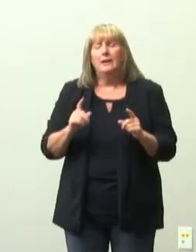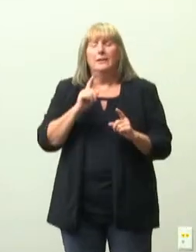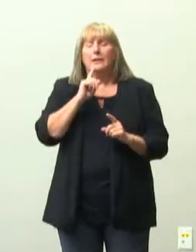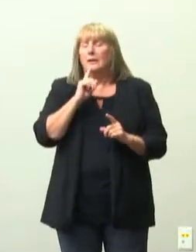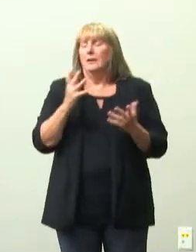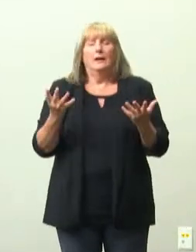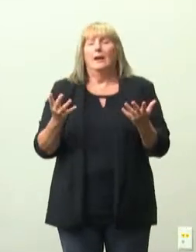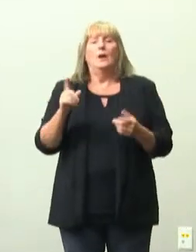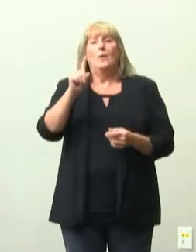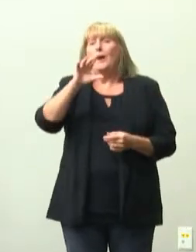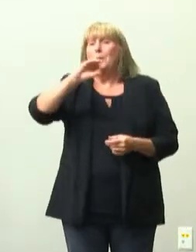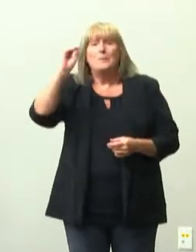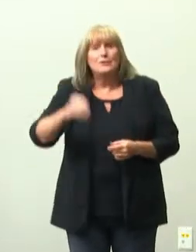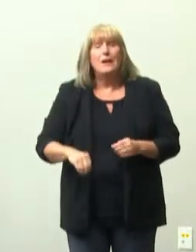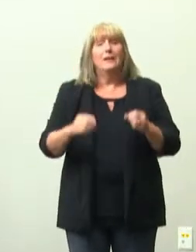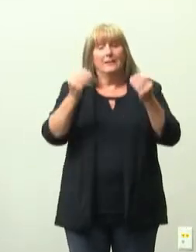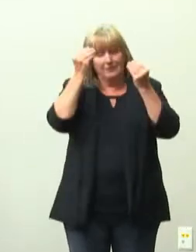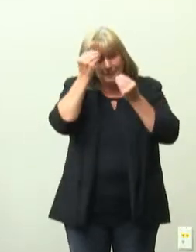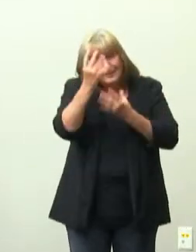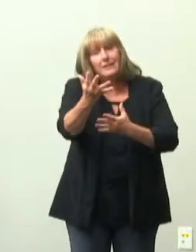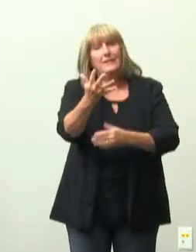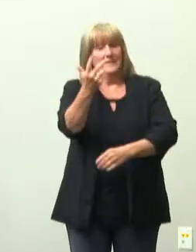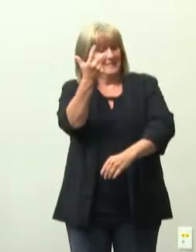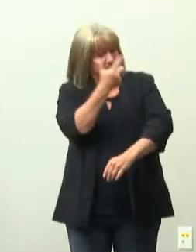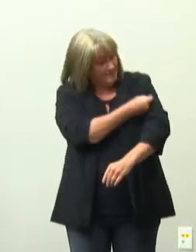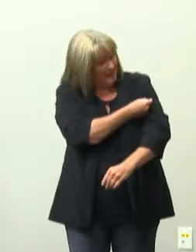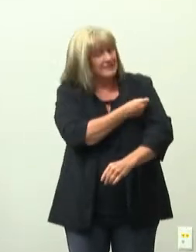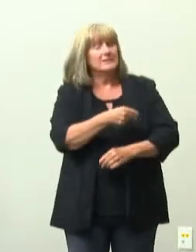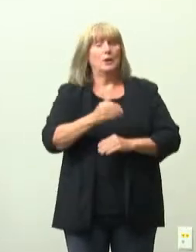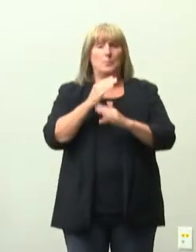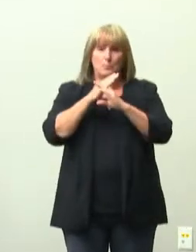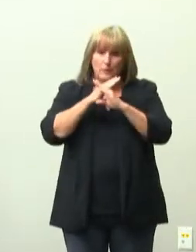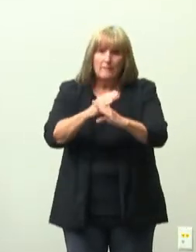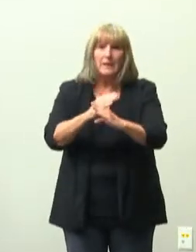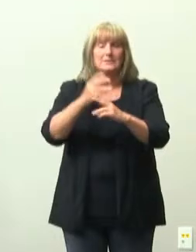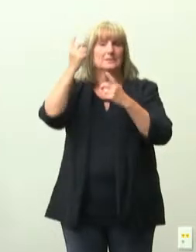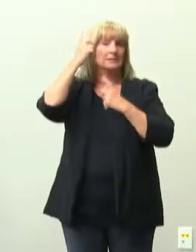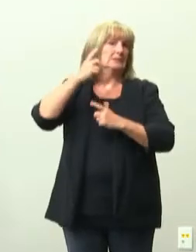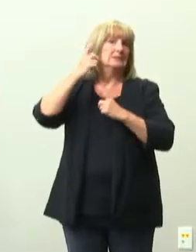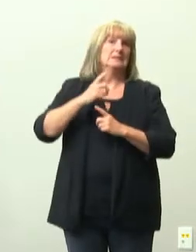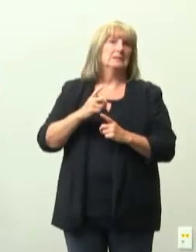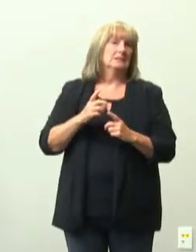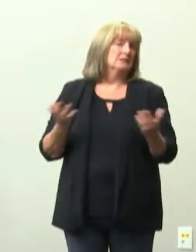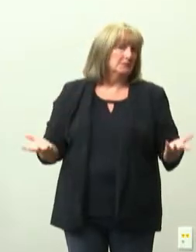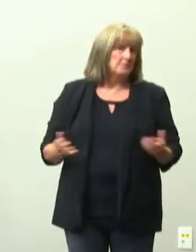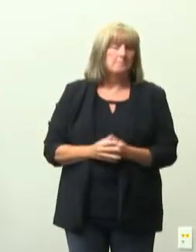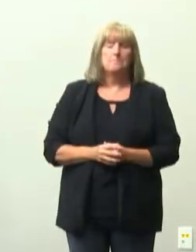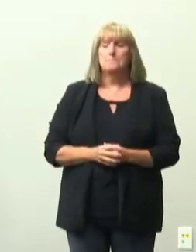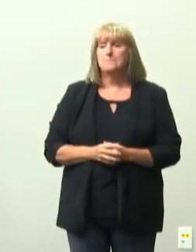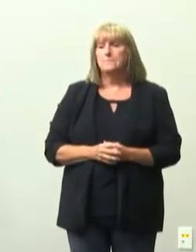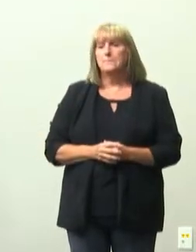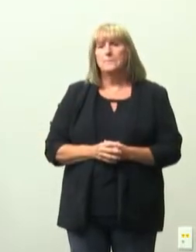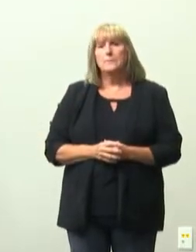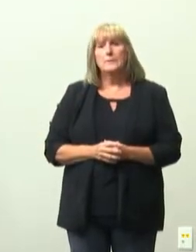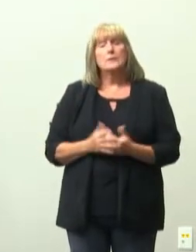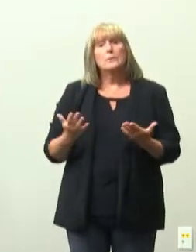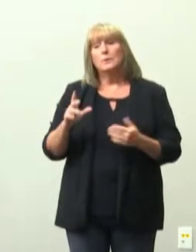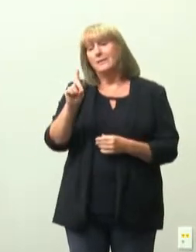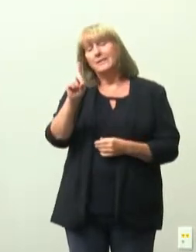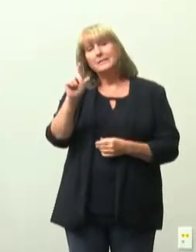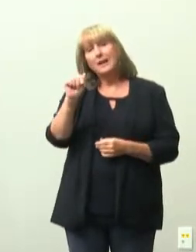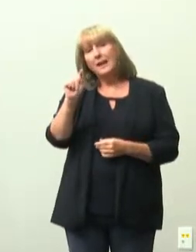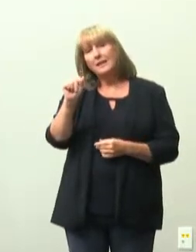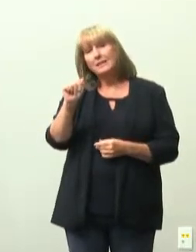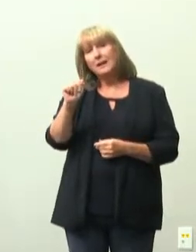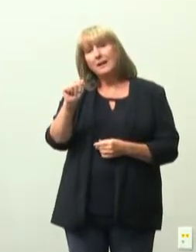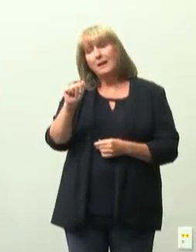unquestionable that the vaccinations are highly effective at preventing disease. And so the data with